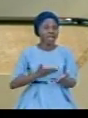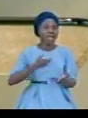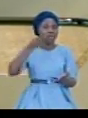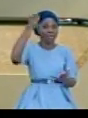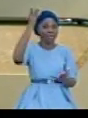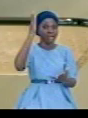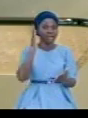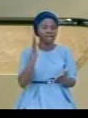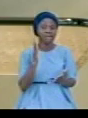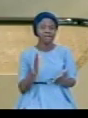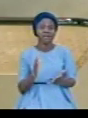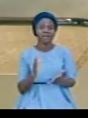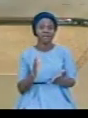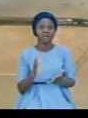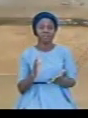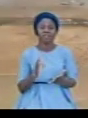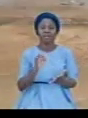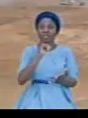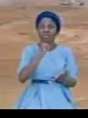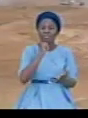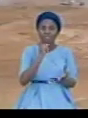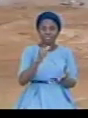Cannot